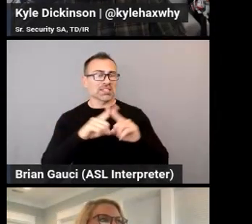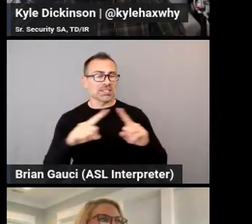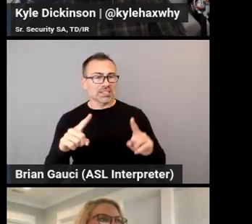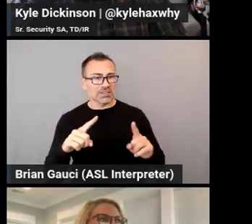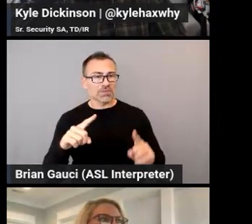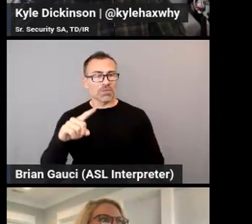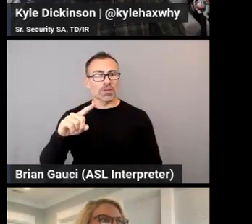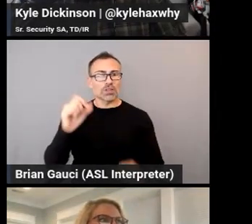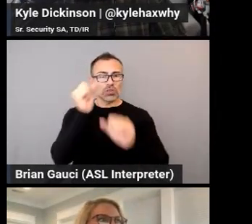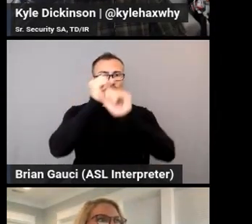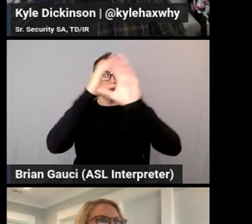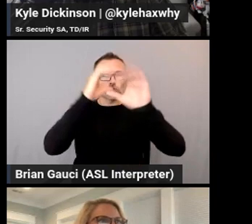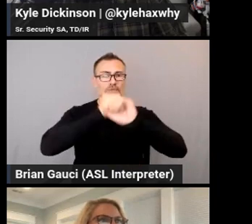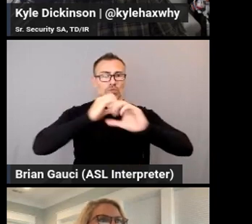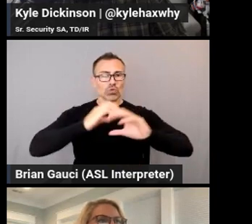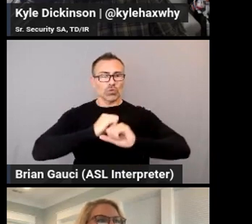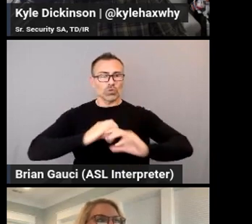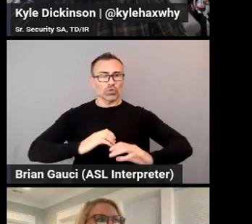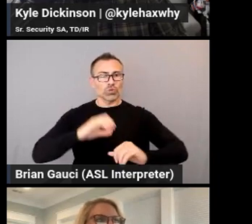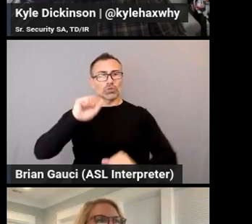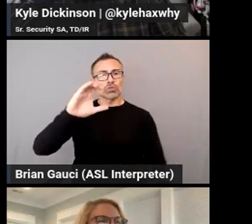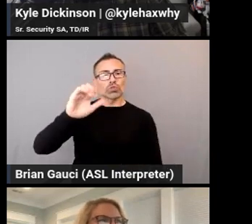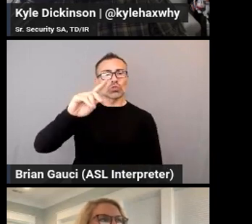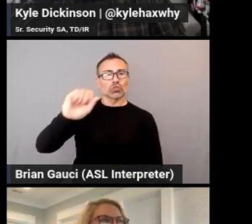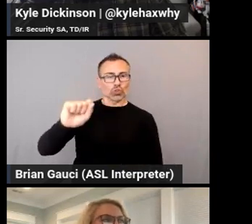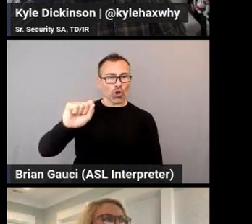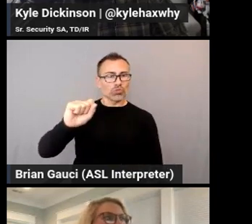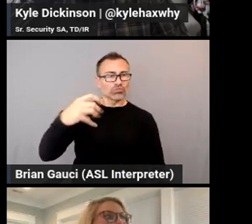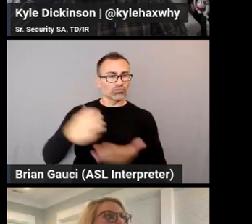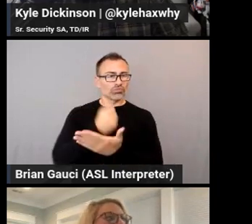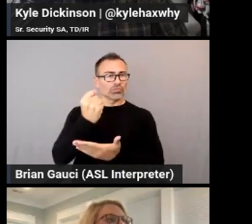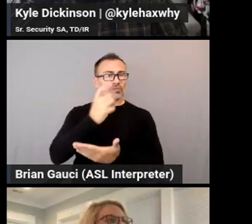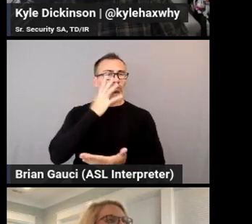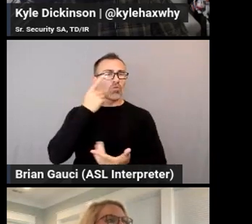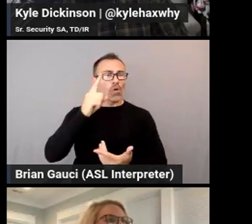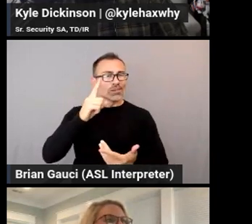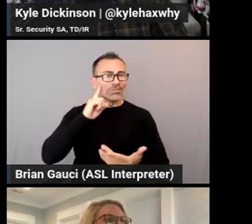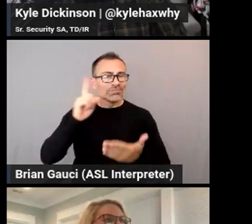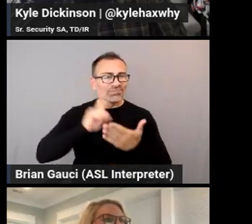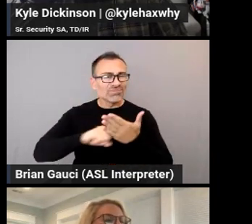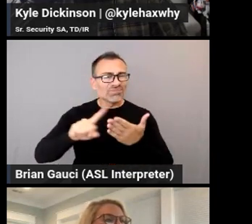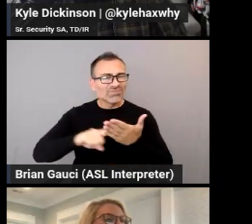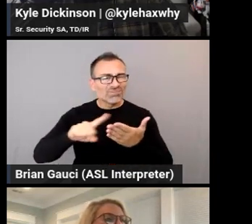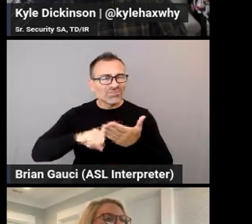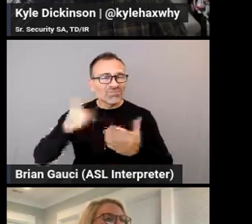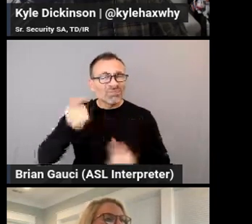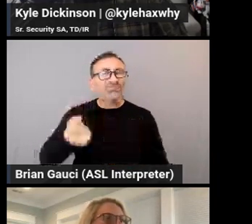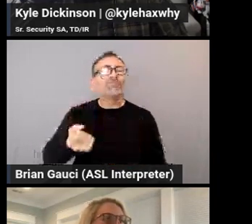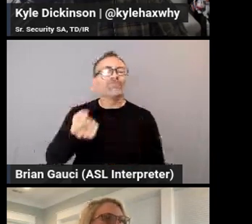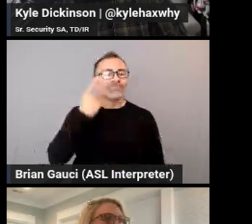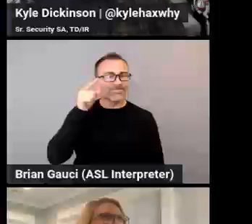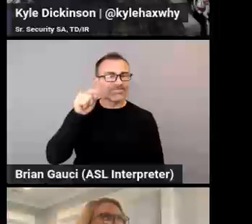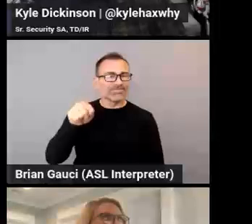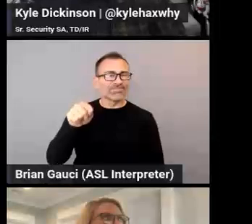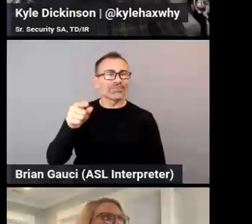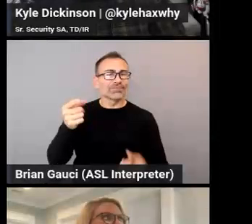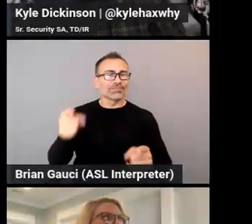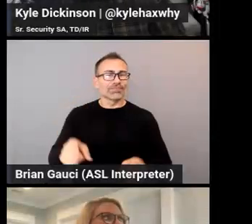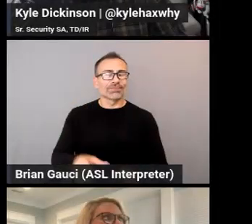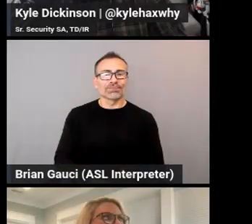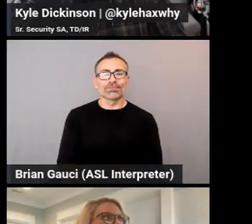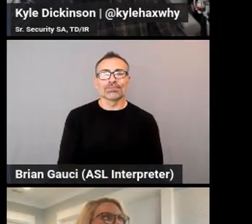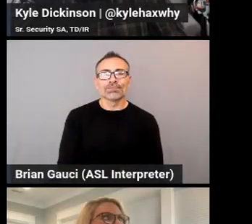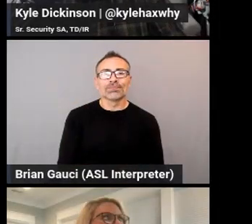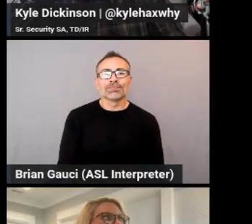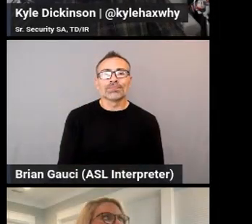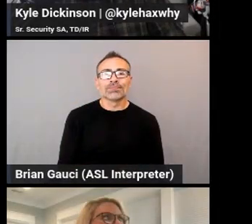order to understand and investigate the issue.